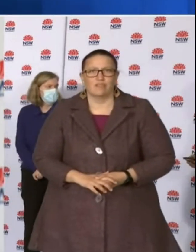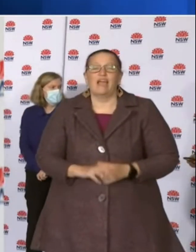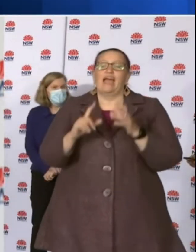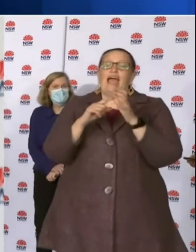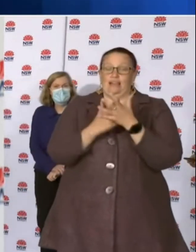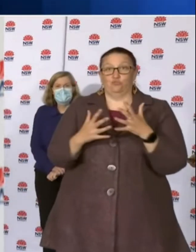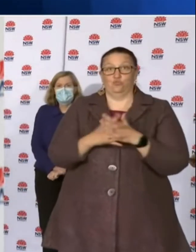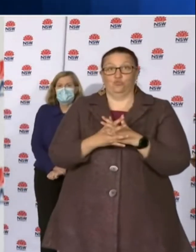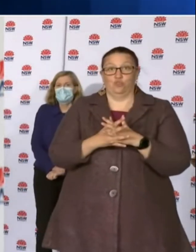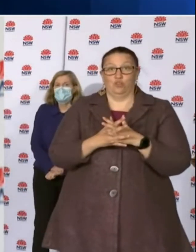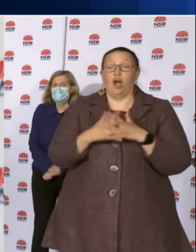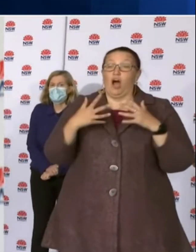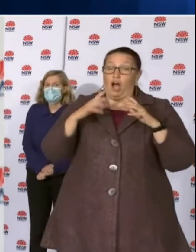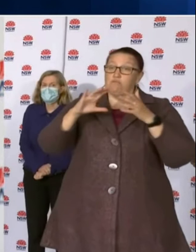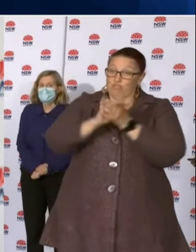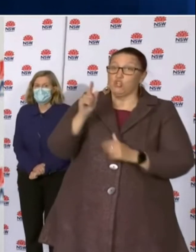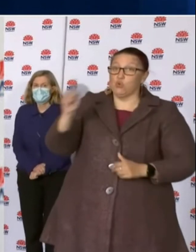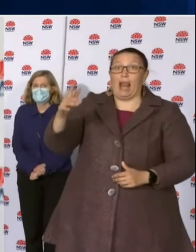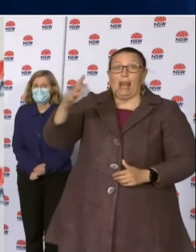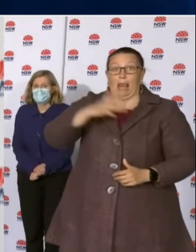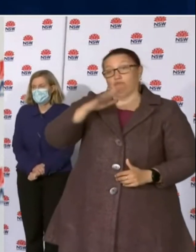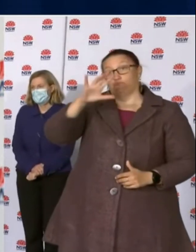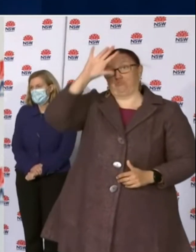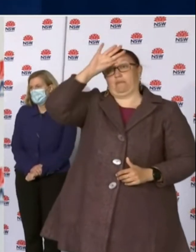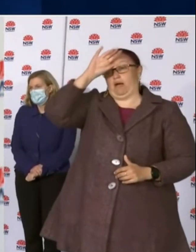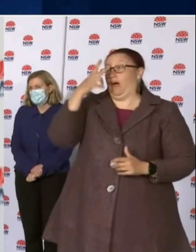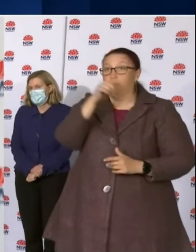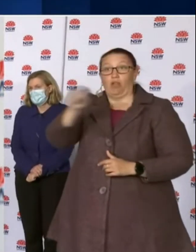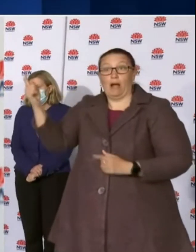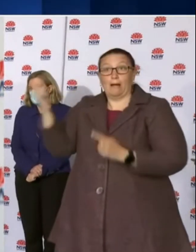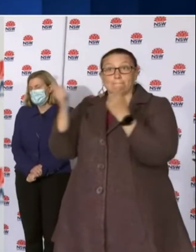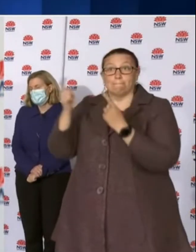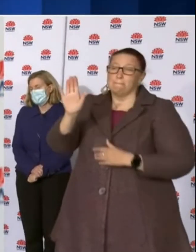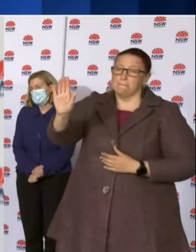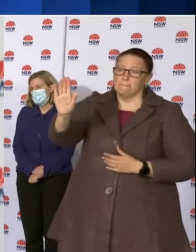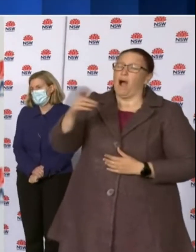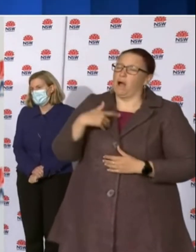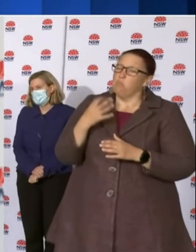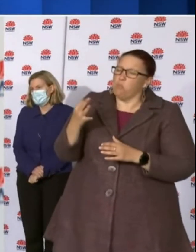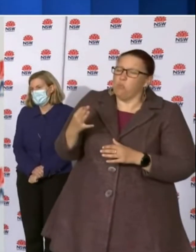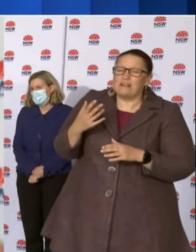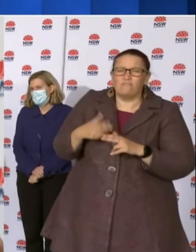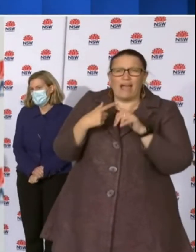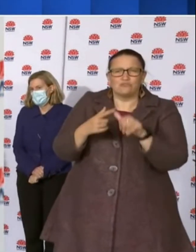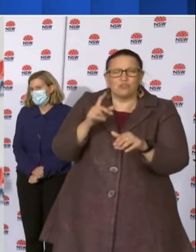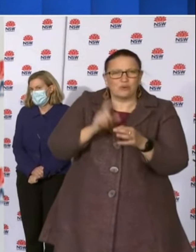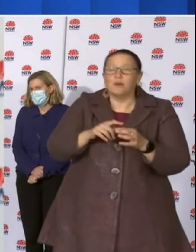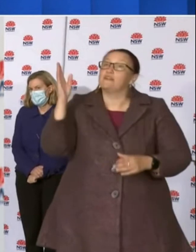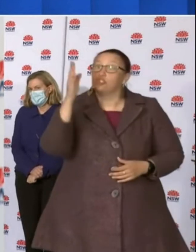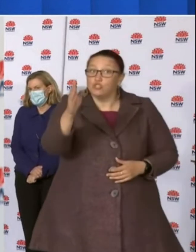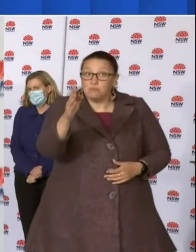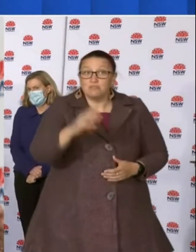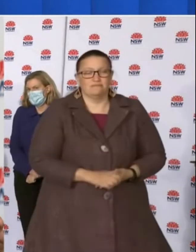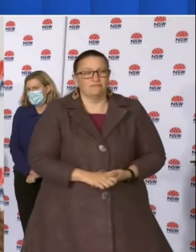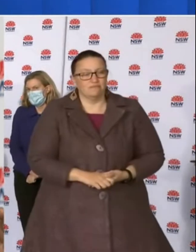that you like the drama of interrupting every one of the other journalists who come to the press conference, but if you wouldn't mind, I'm currently answering a question. Back to you. So, it's not just